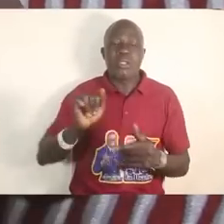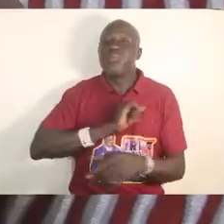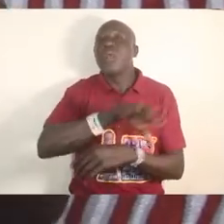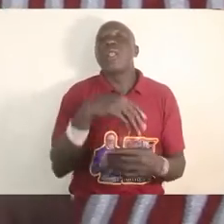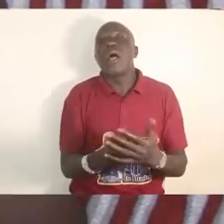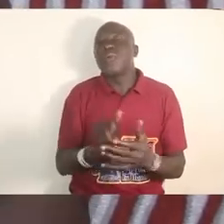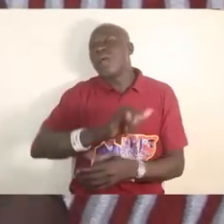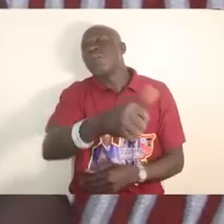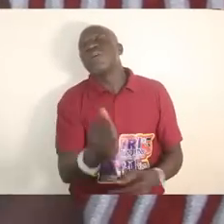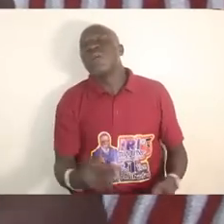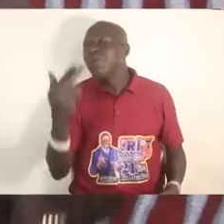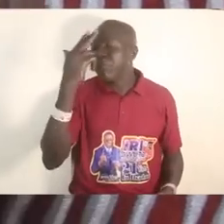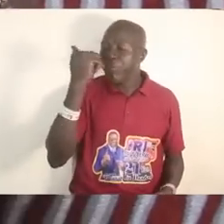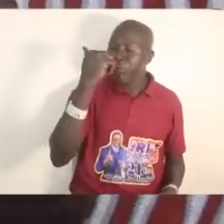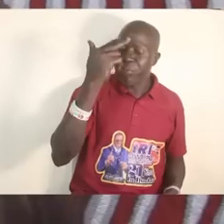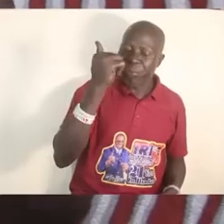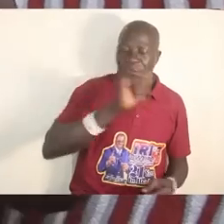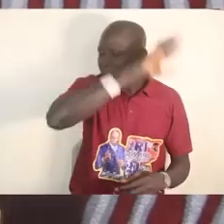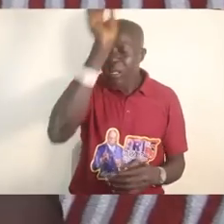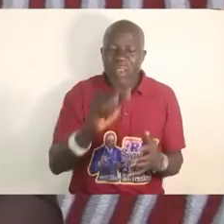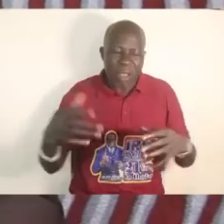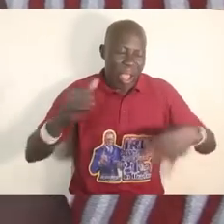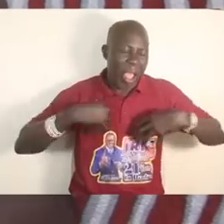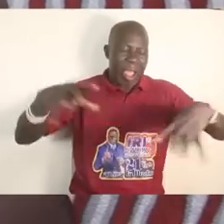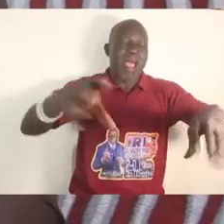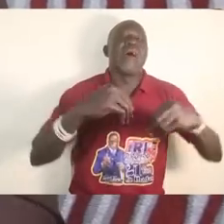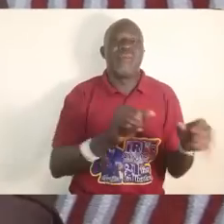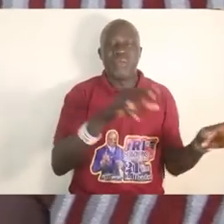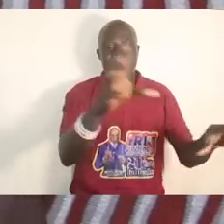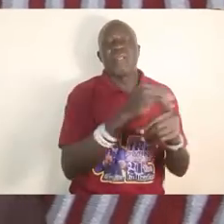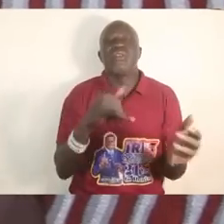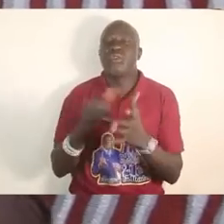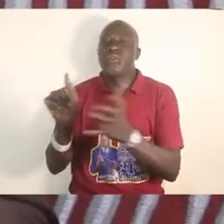and why you the who? Those fake ones. One, you right,